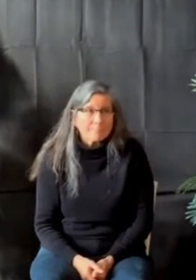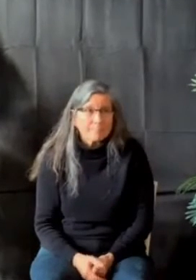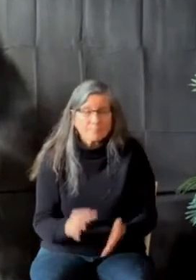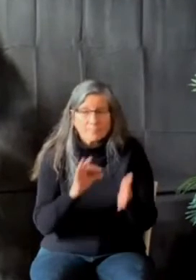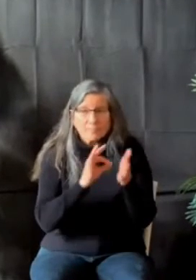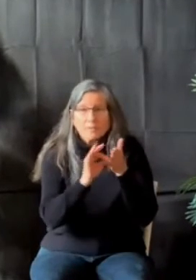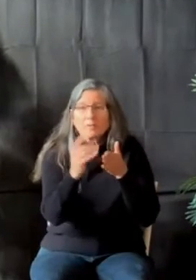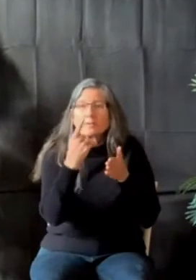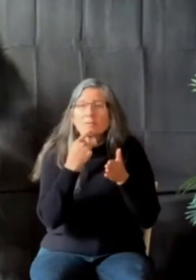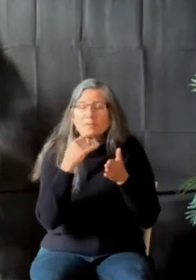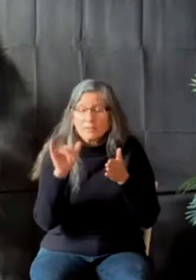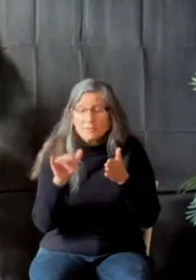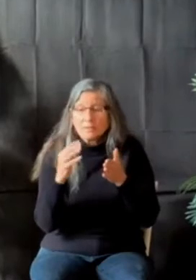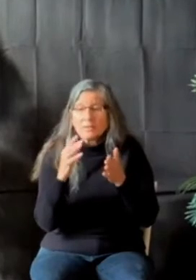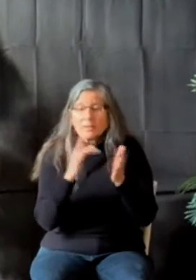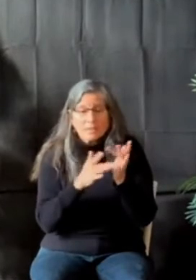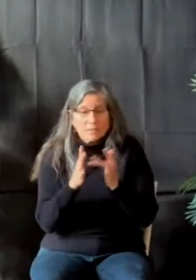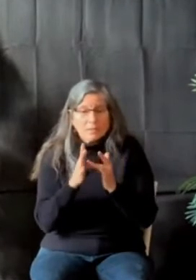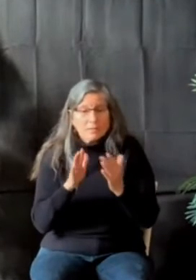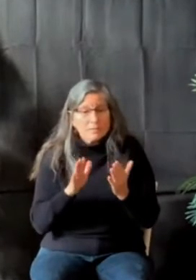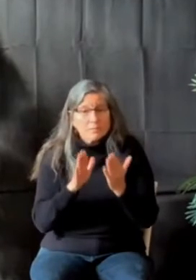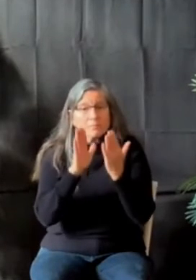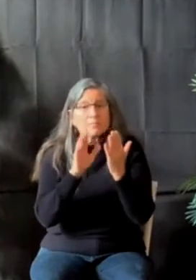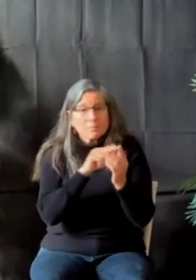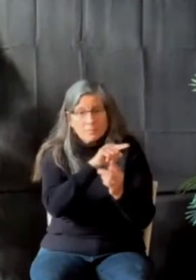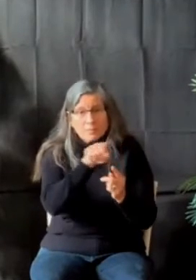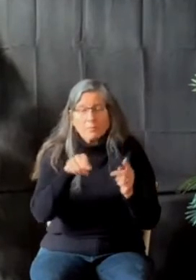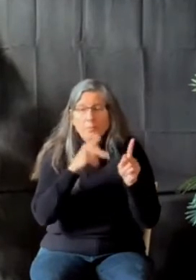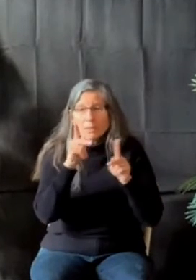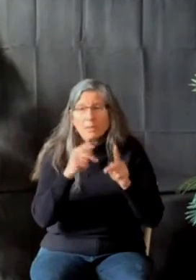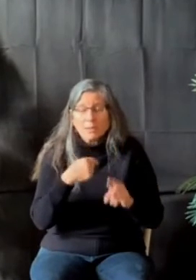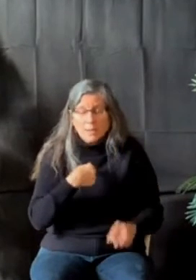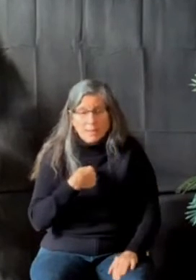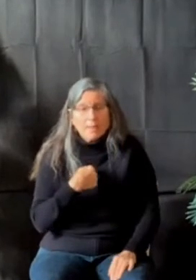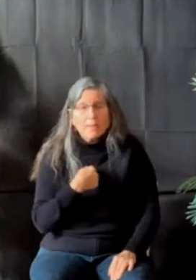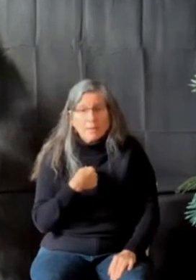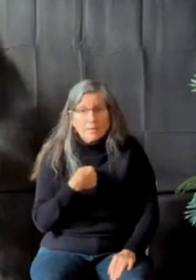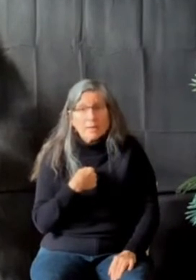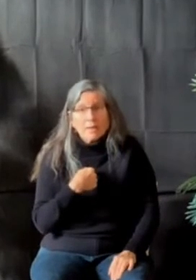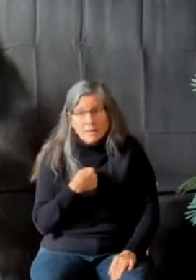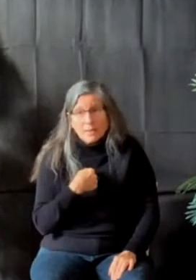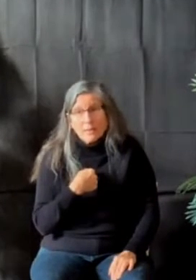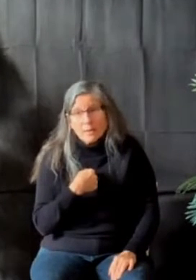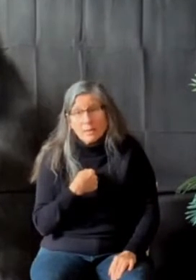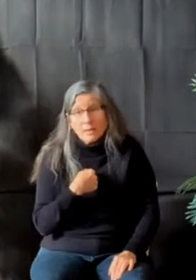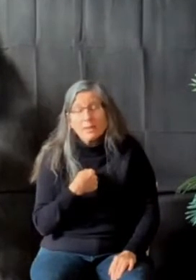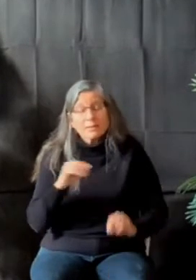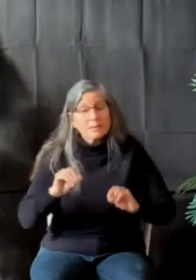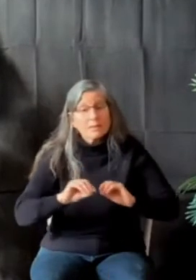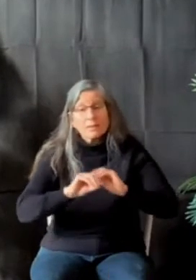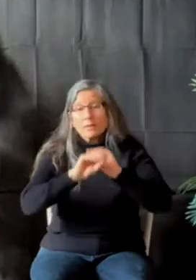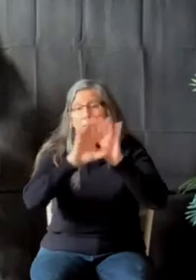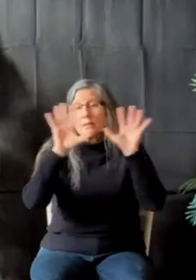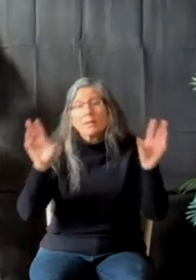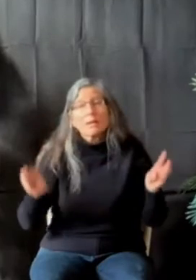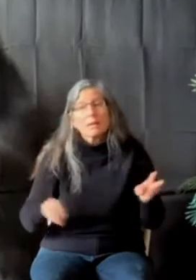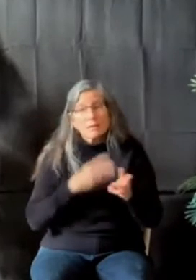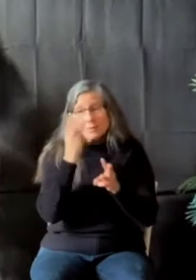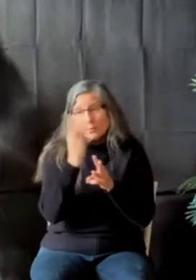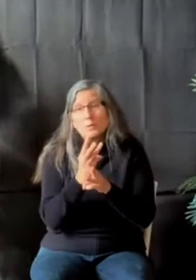the scripture says, then Jesus addressed them saying, I am the light of the